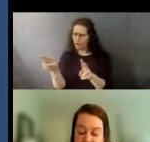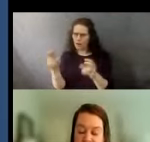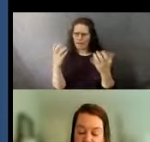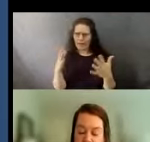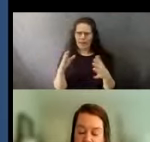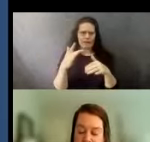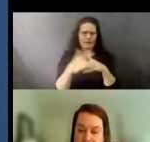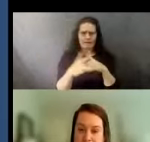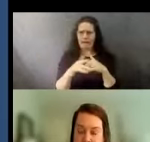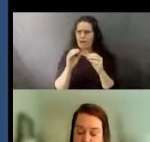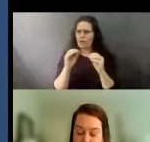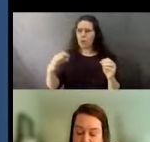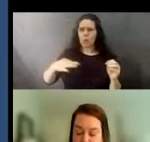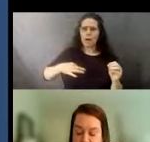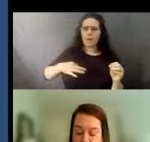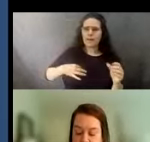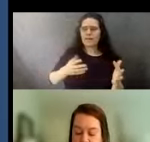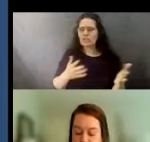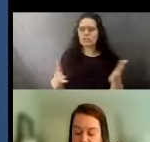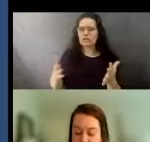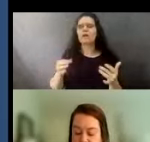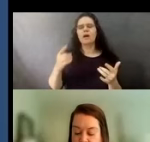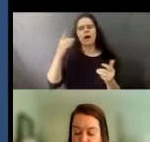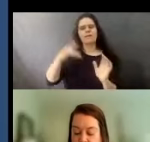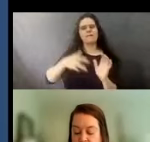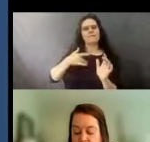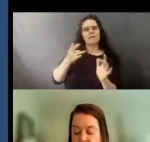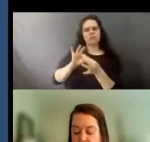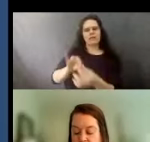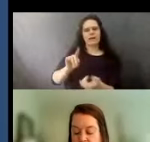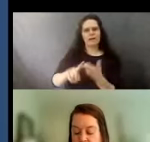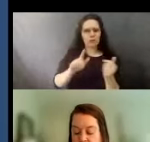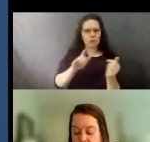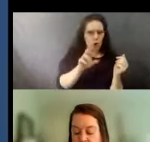And so if that's true, if we have